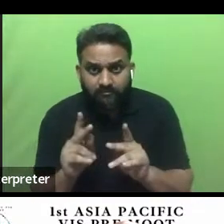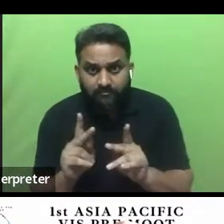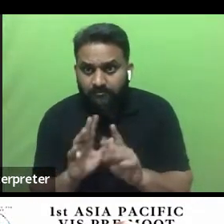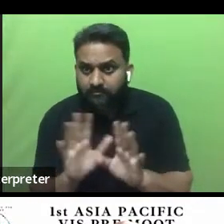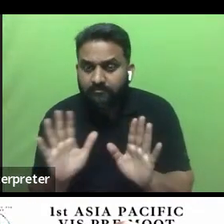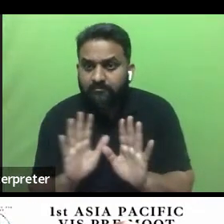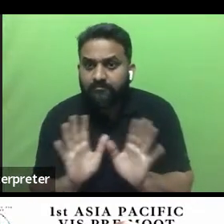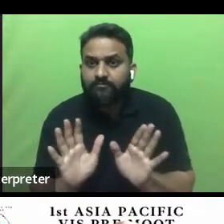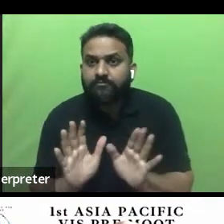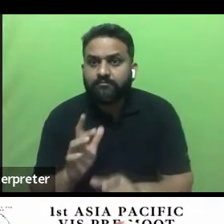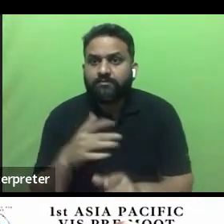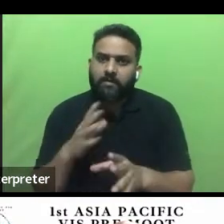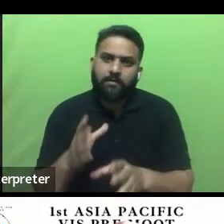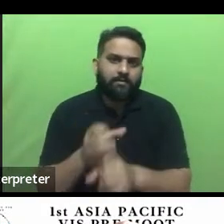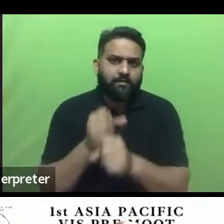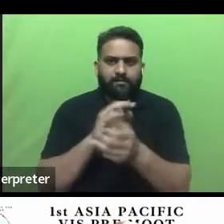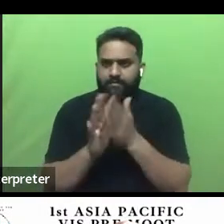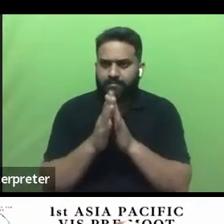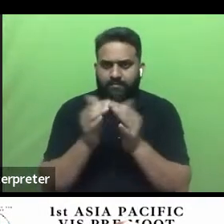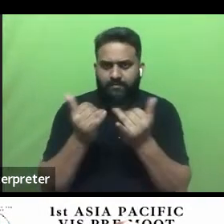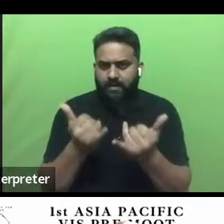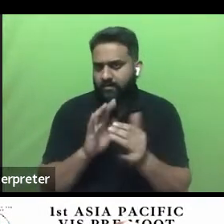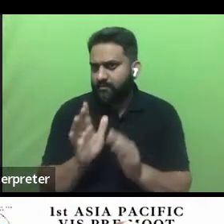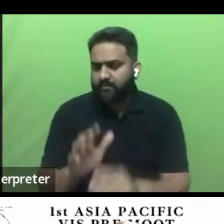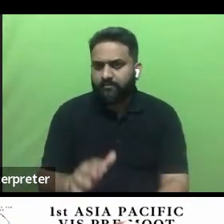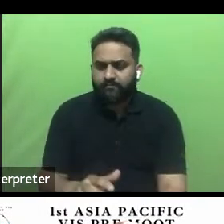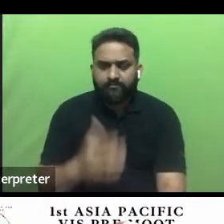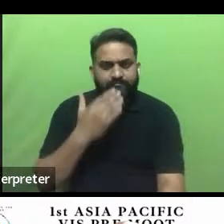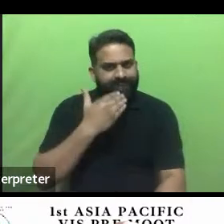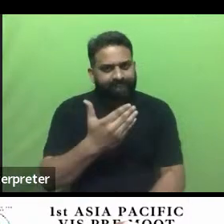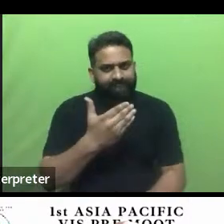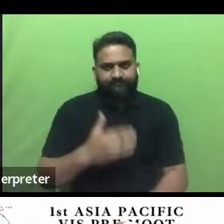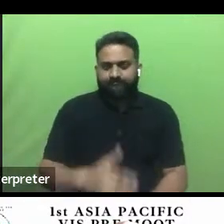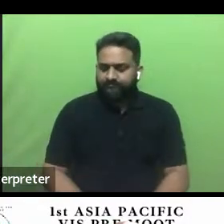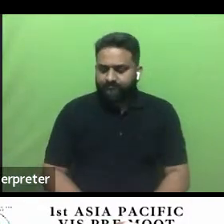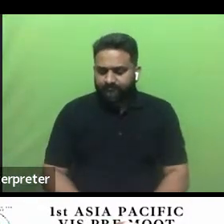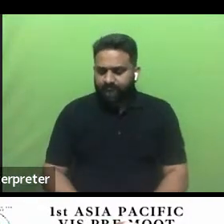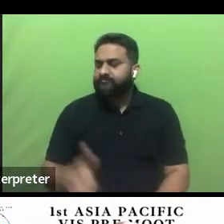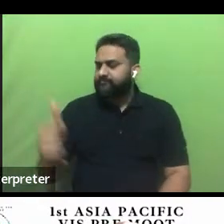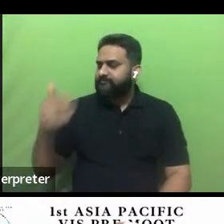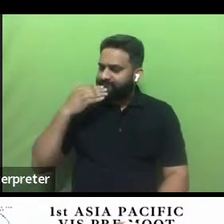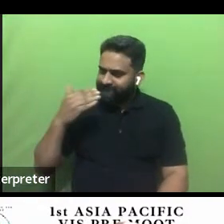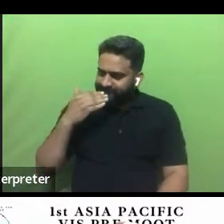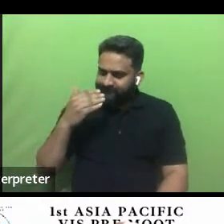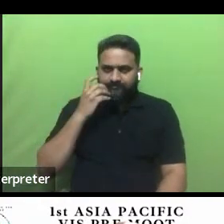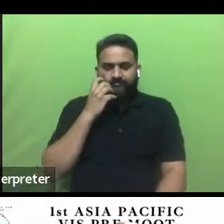I conclude my submissions here. Thank you. Thank you.